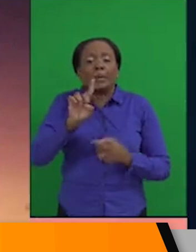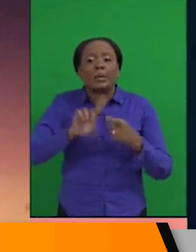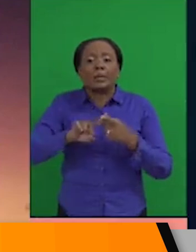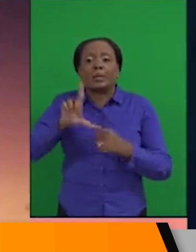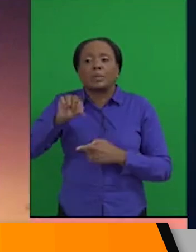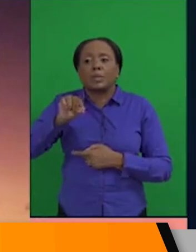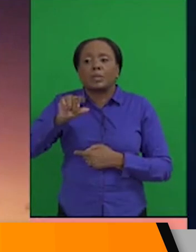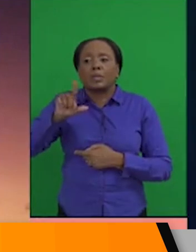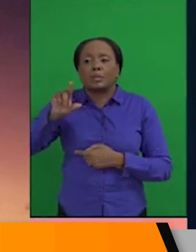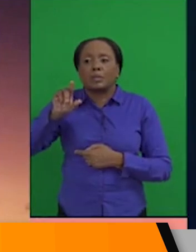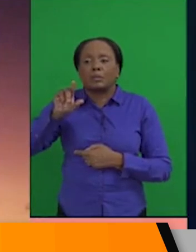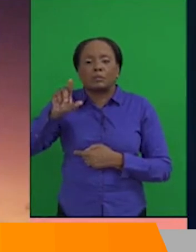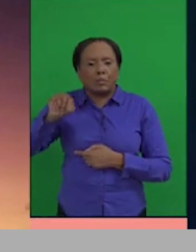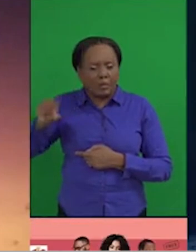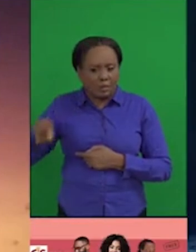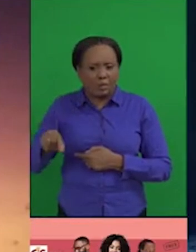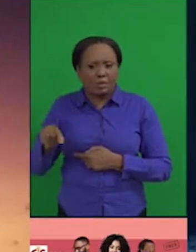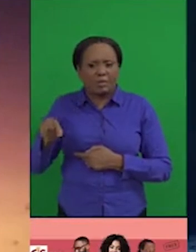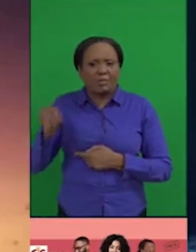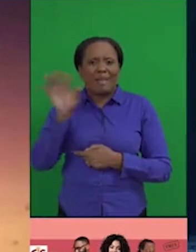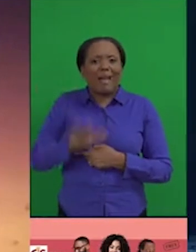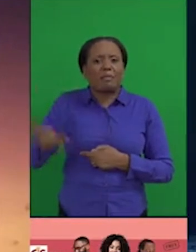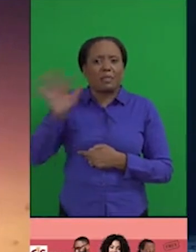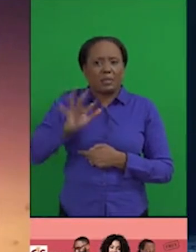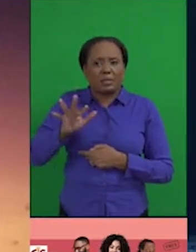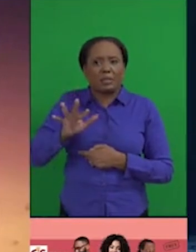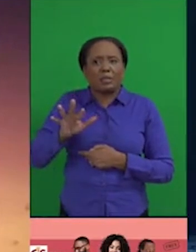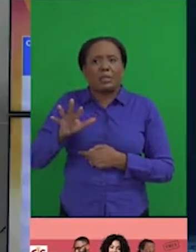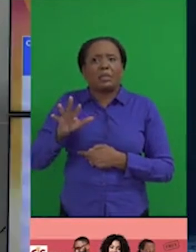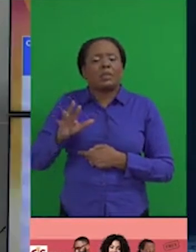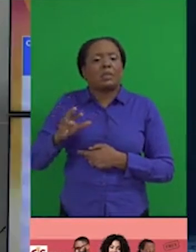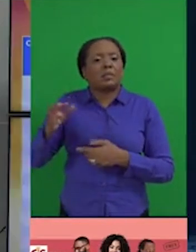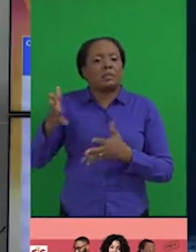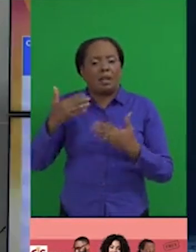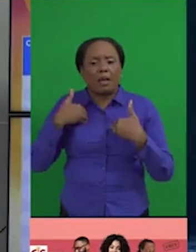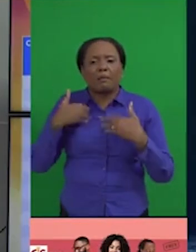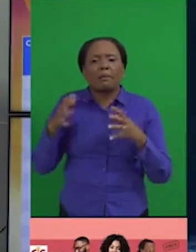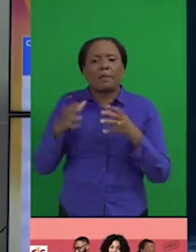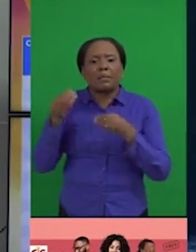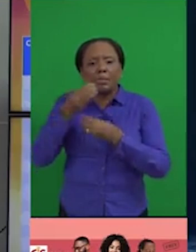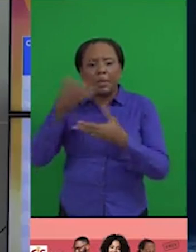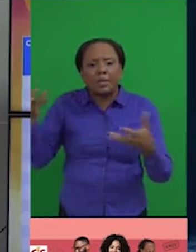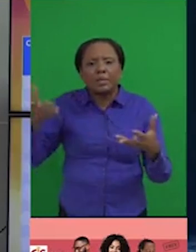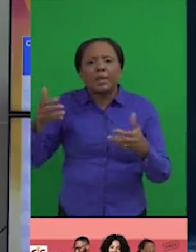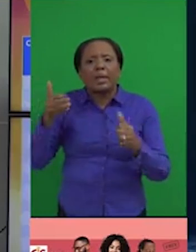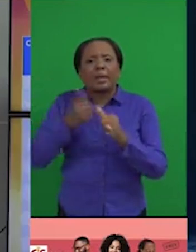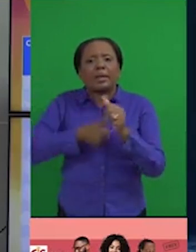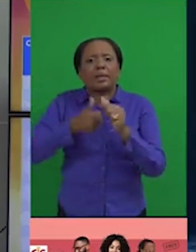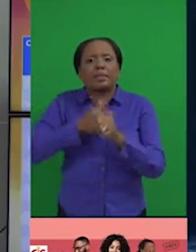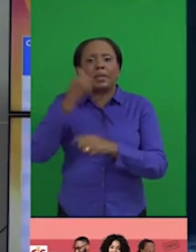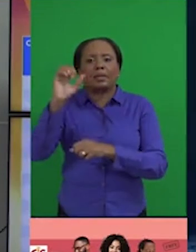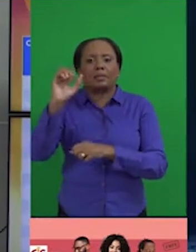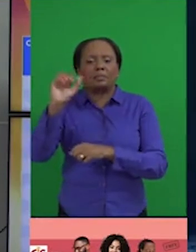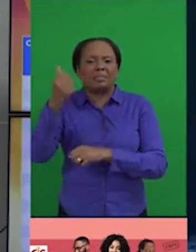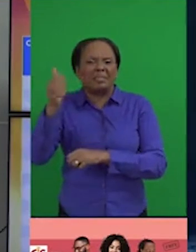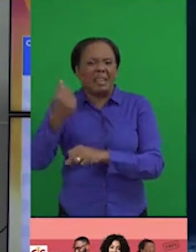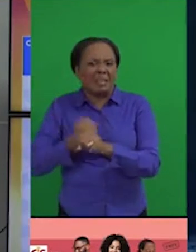years. This is a running 30-year average. Result dates every 10 years. So the next average will be 2001 to 2030.